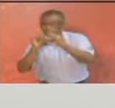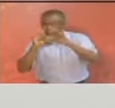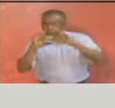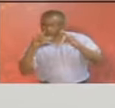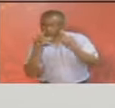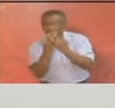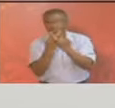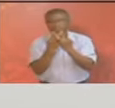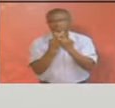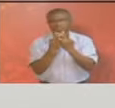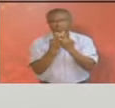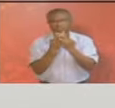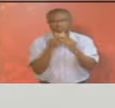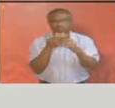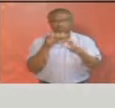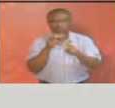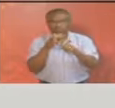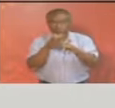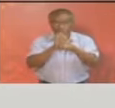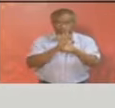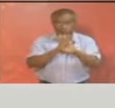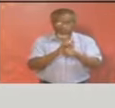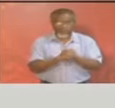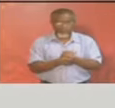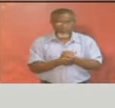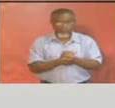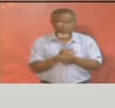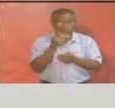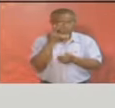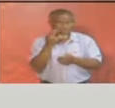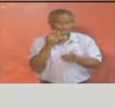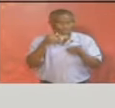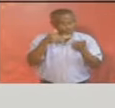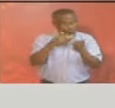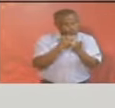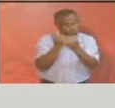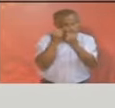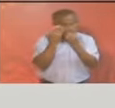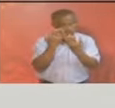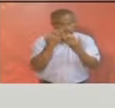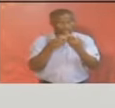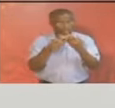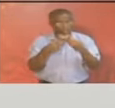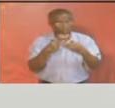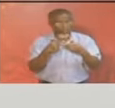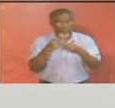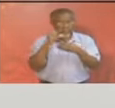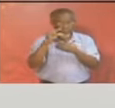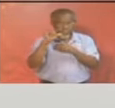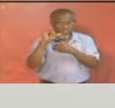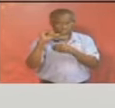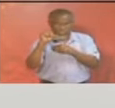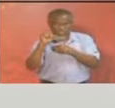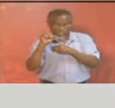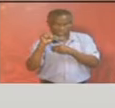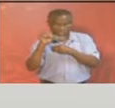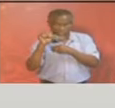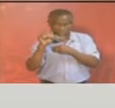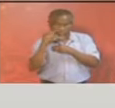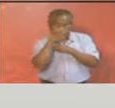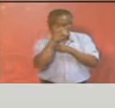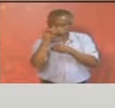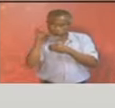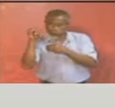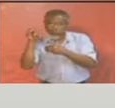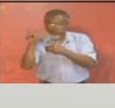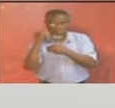really comprehensive epidemiological update, and also we heard for the County Medical Officer of Health for County